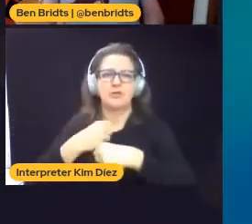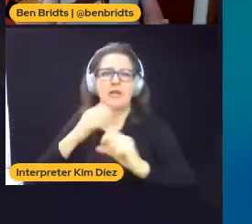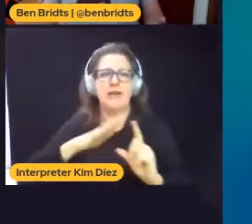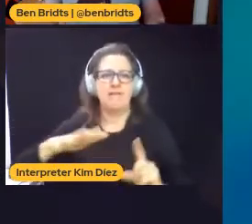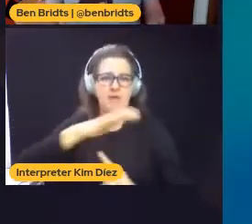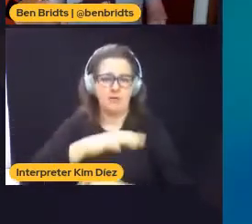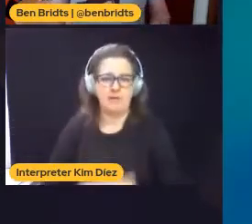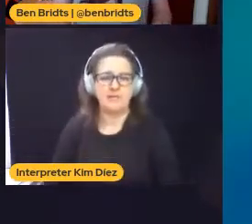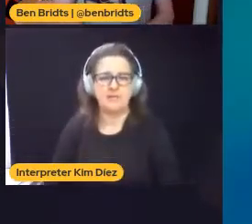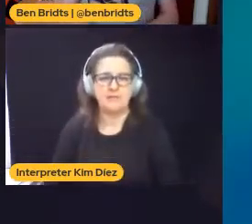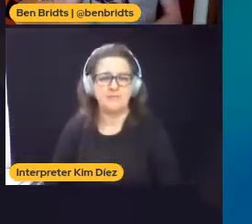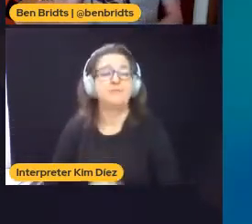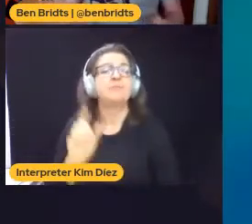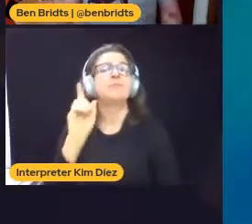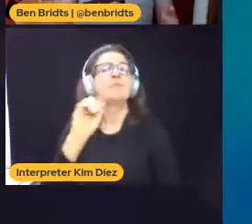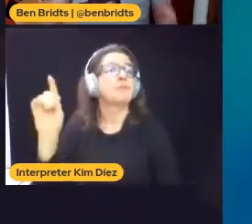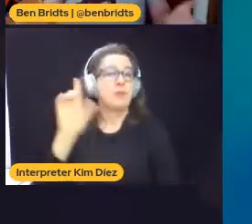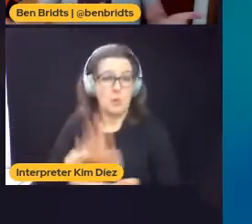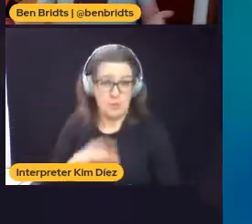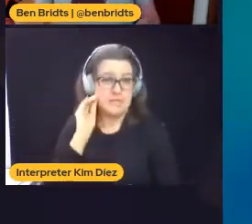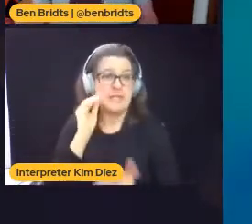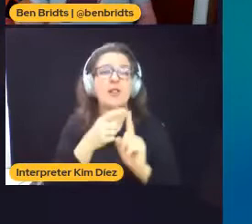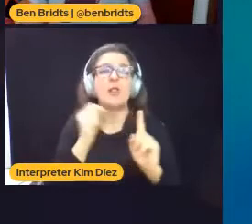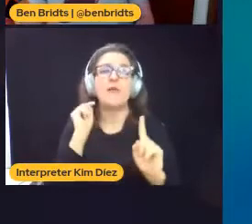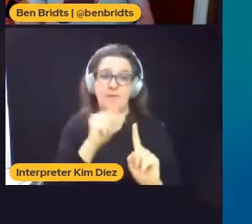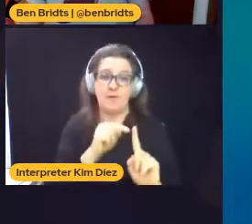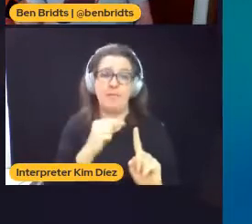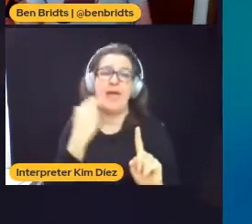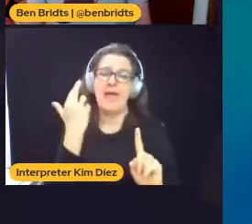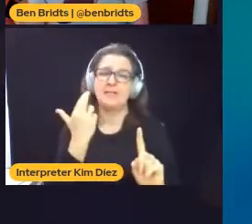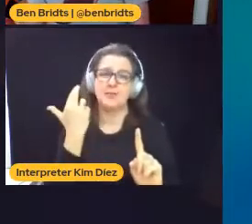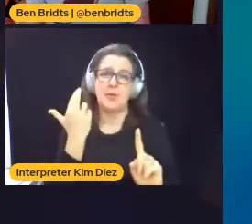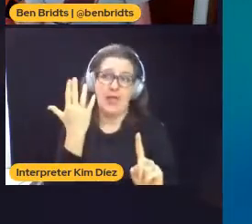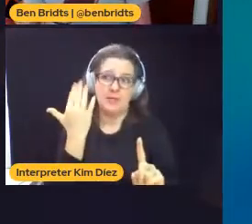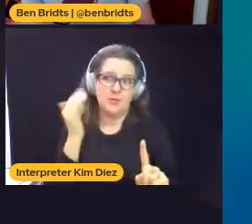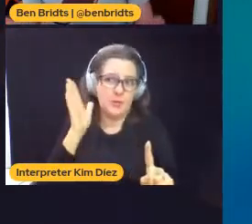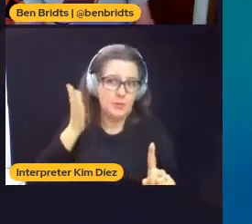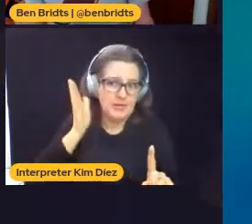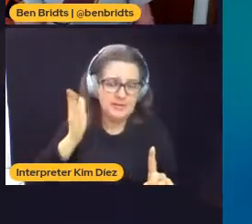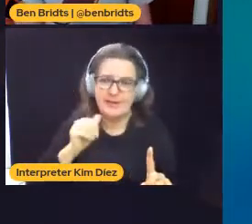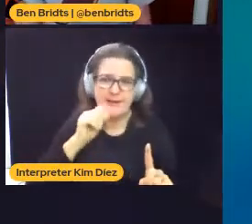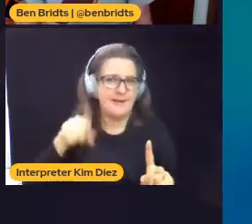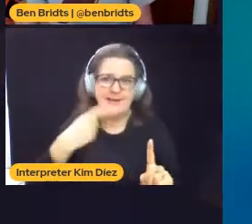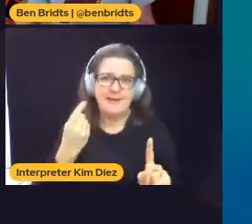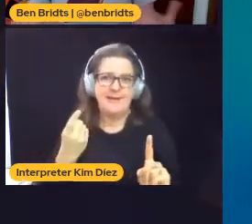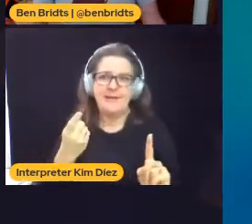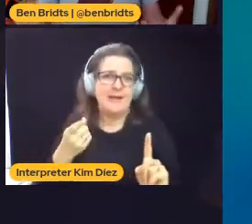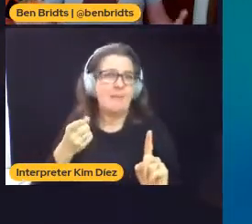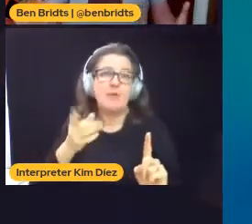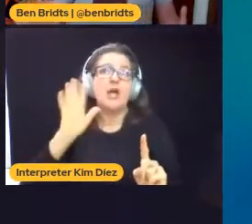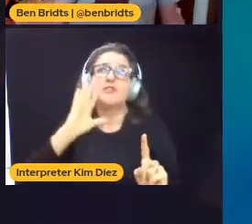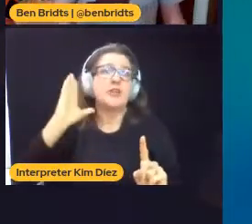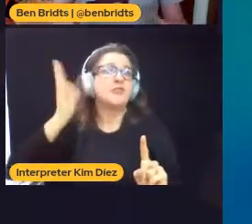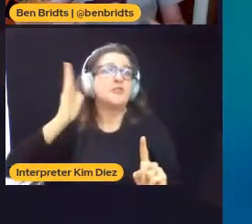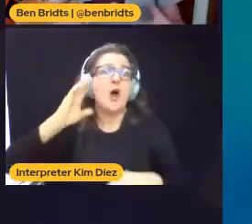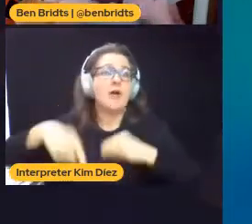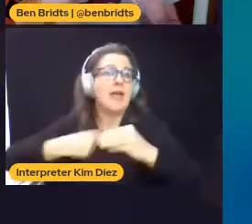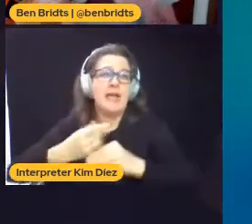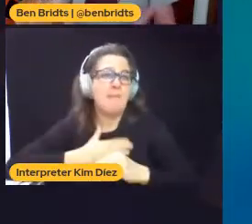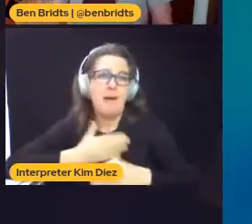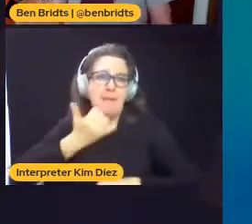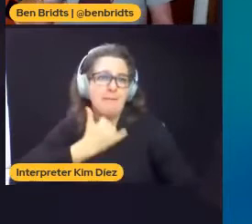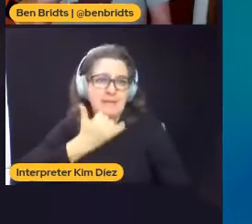We did get to learn from this, so that's the real reason from this talk, of course. I'm not just talking about my mistakes. I also want